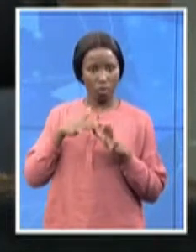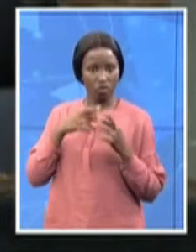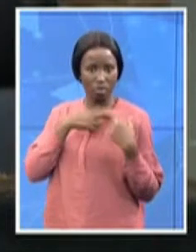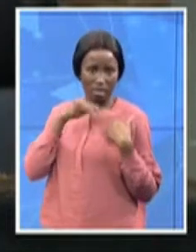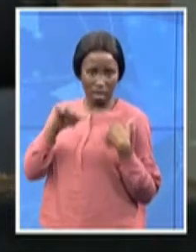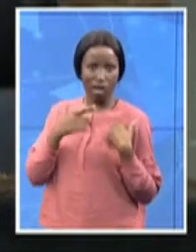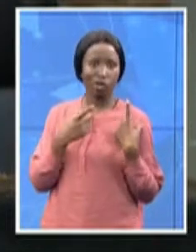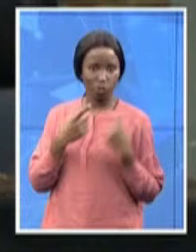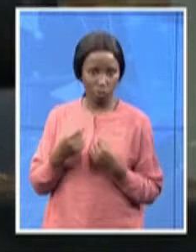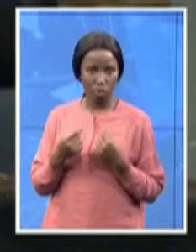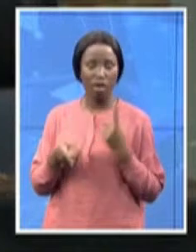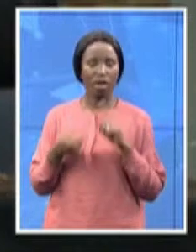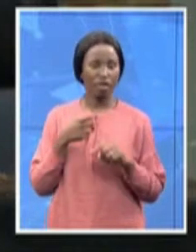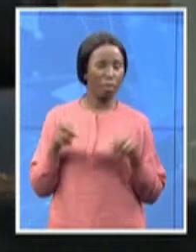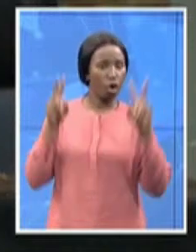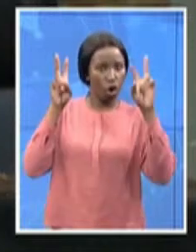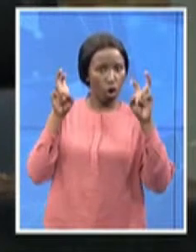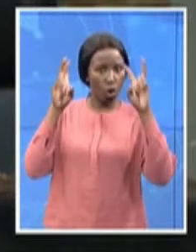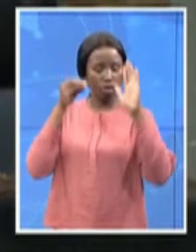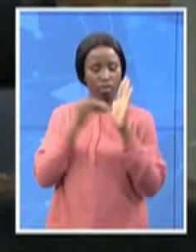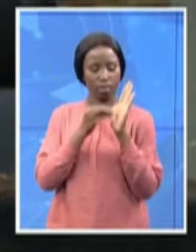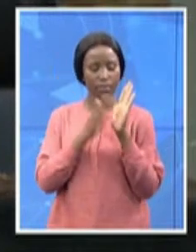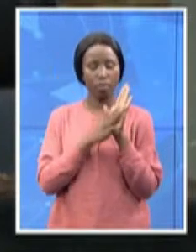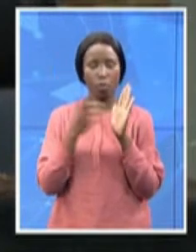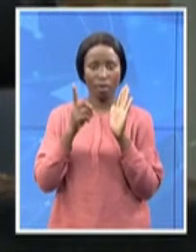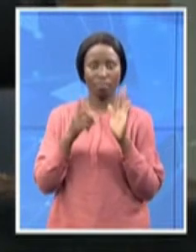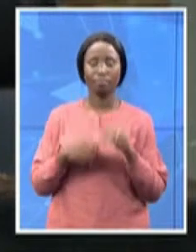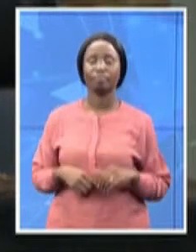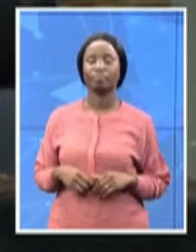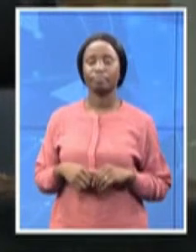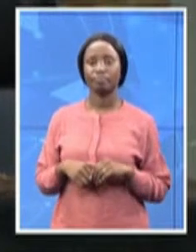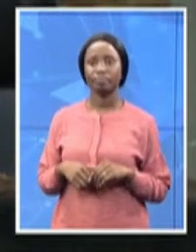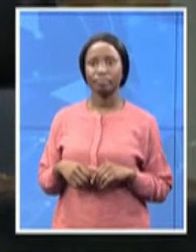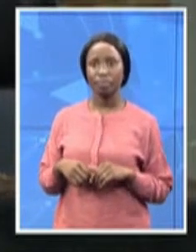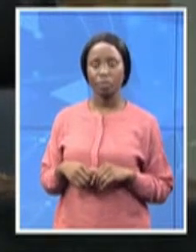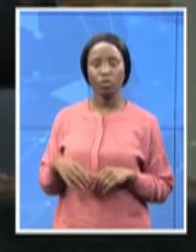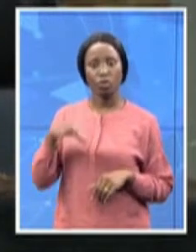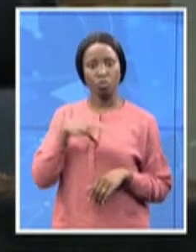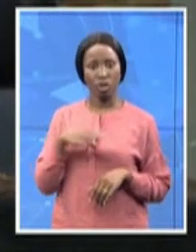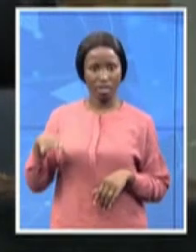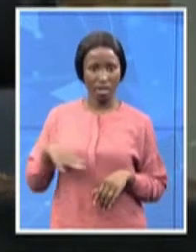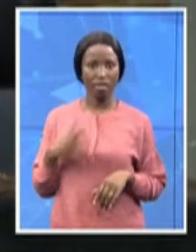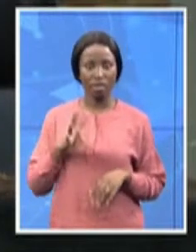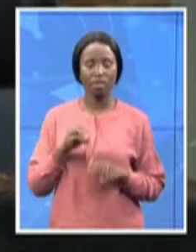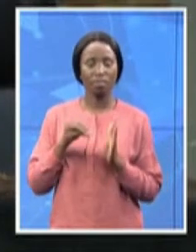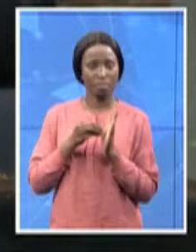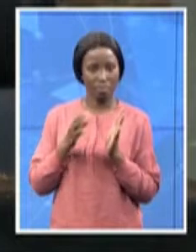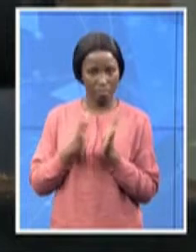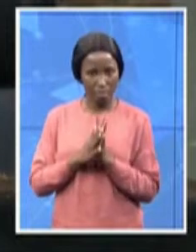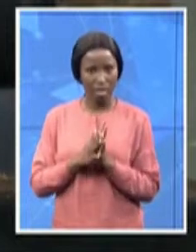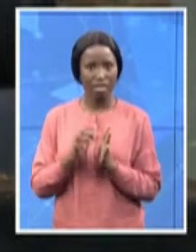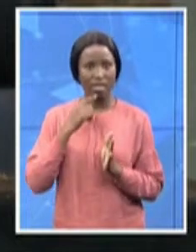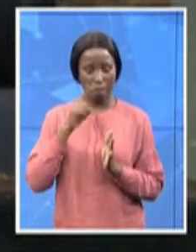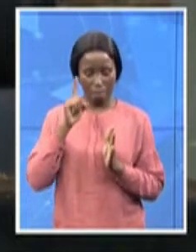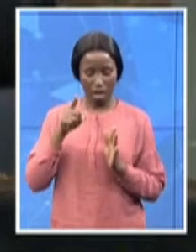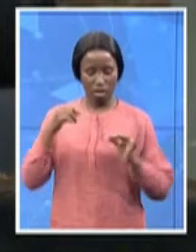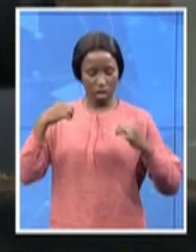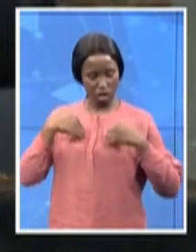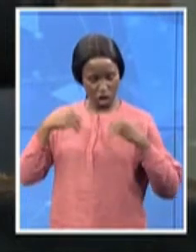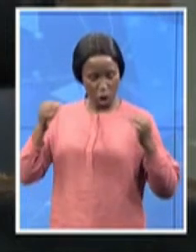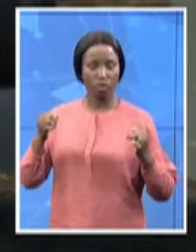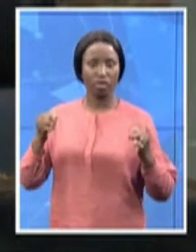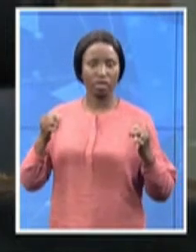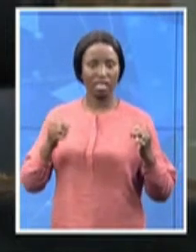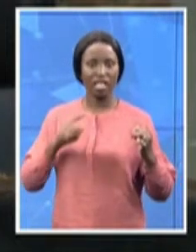President disputed he was under a duty in terms of the Code to disclose those donations. He